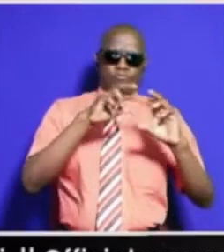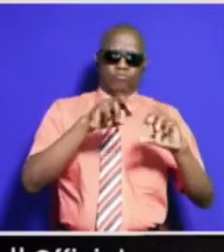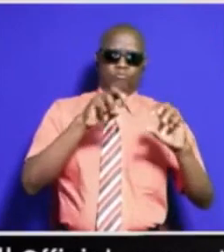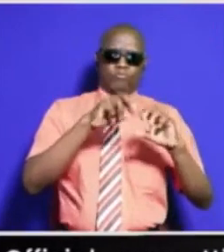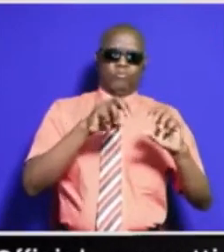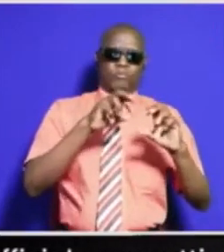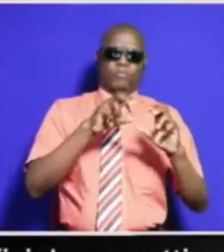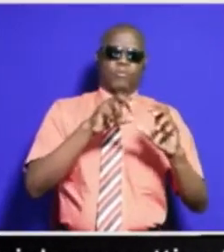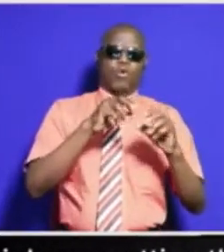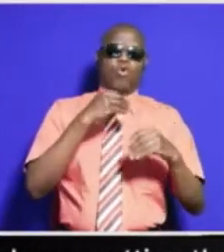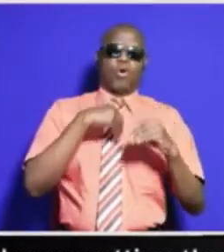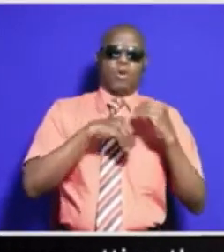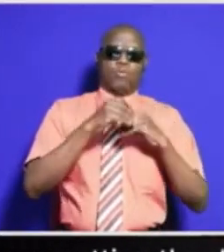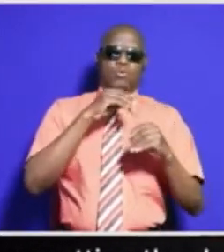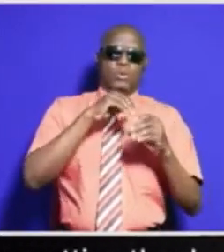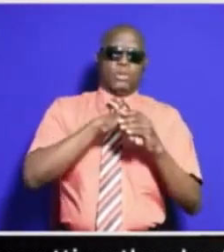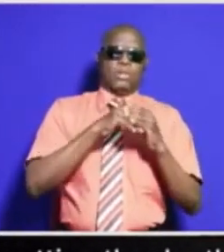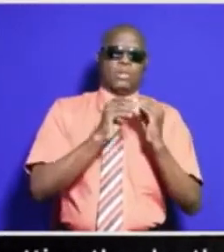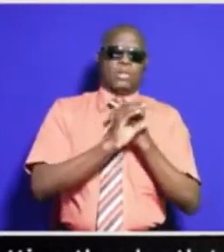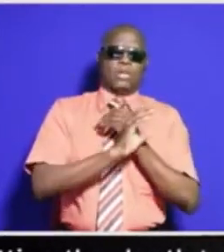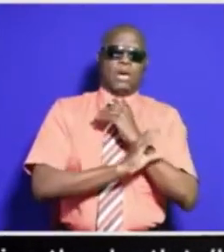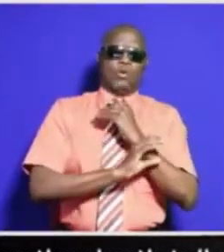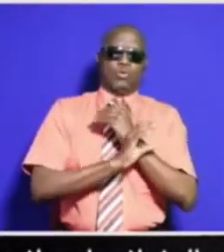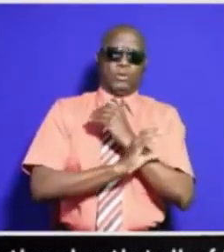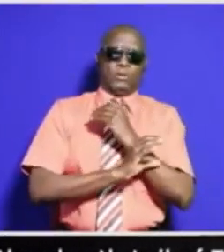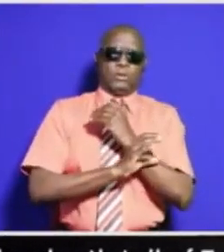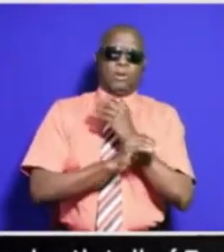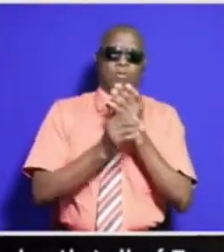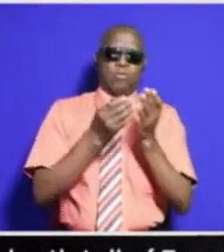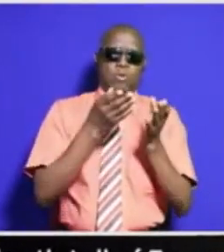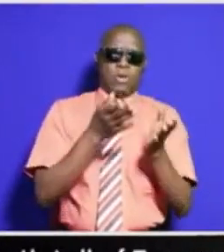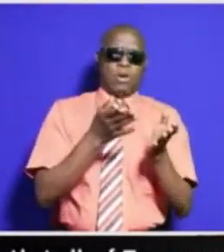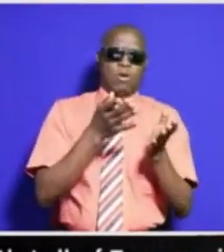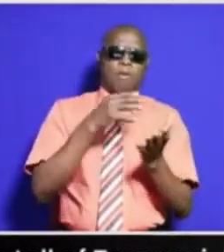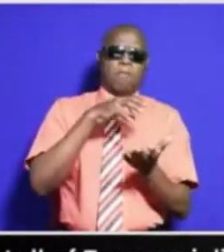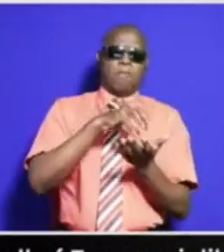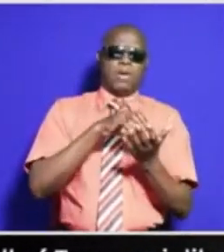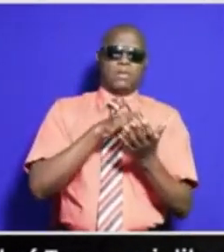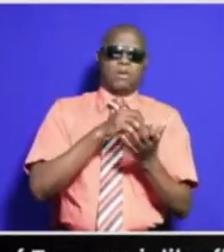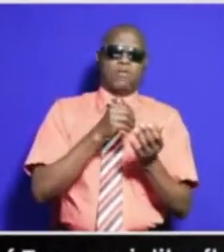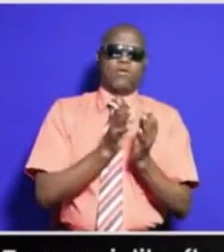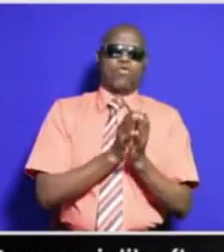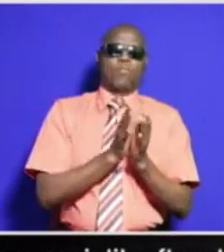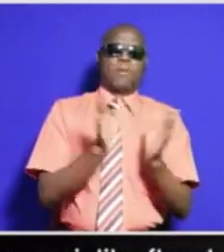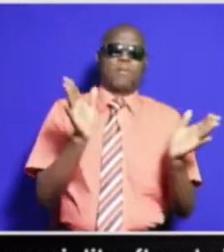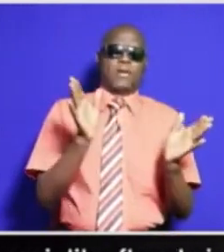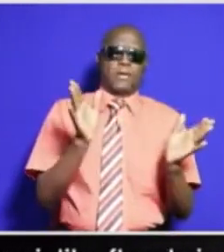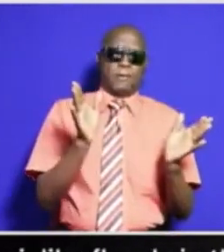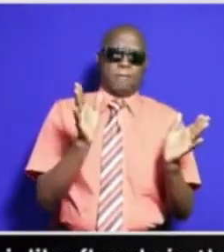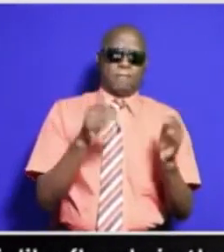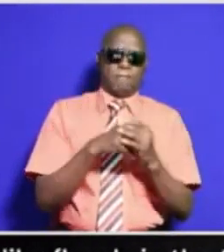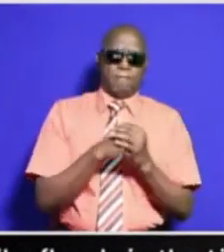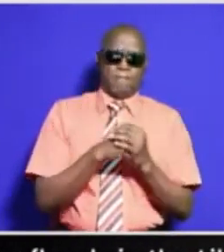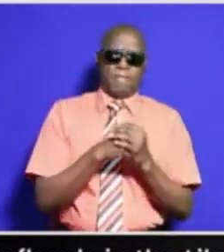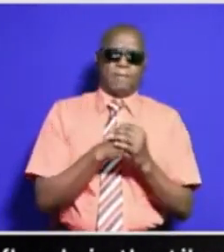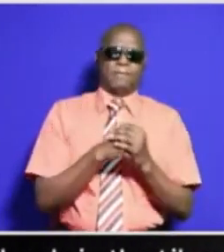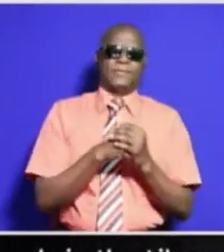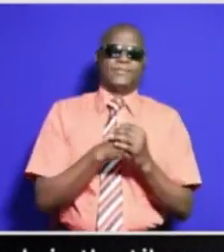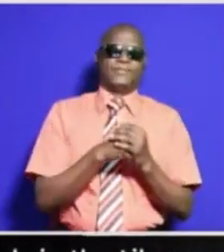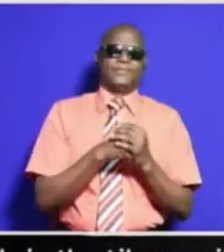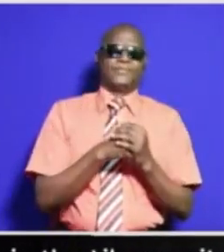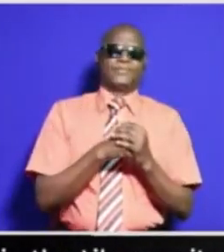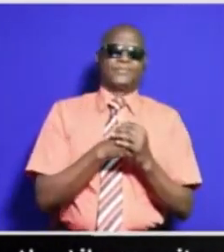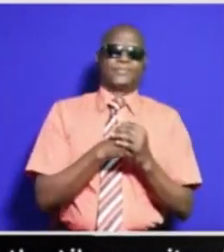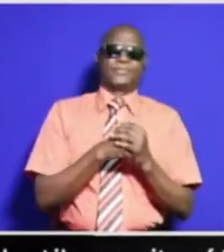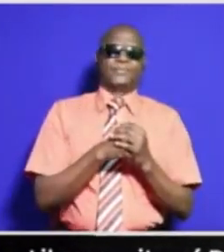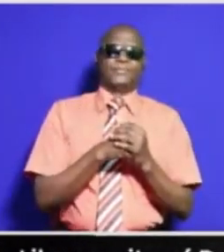true scale of corruption in the country, which he said is currently a matter of public conjecture. He said the government is